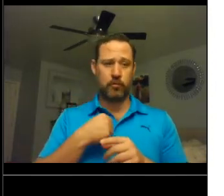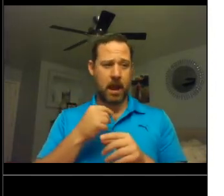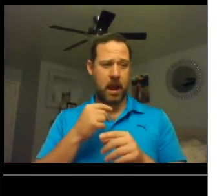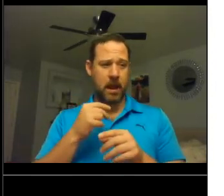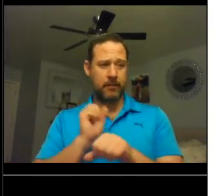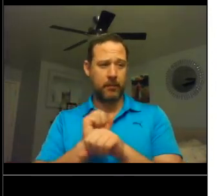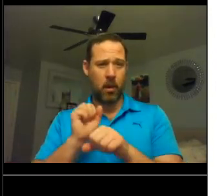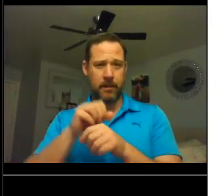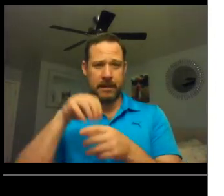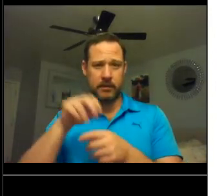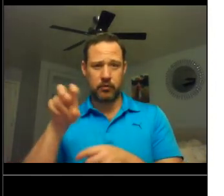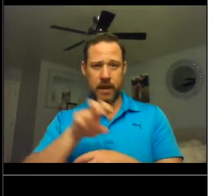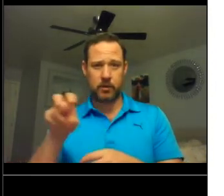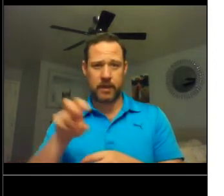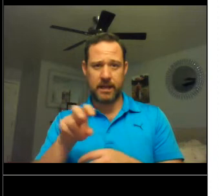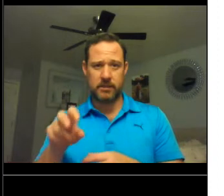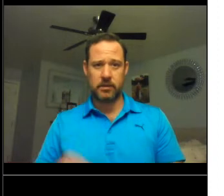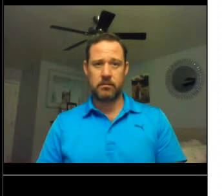transportation field?